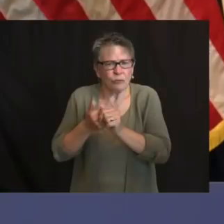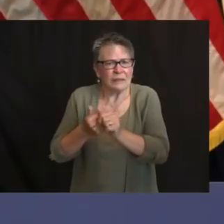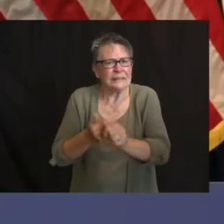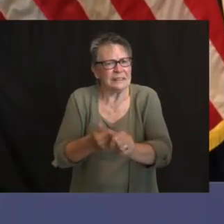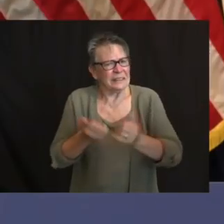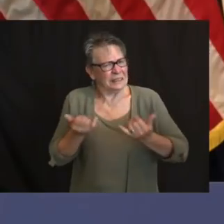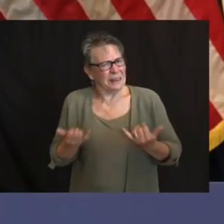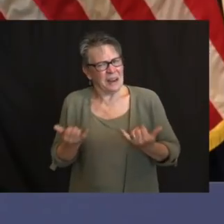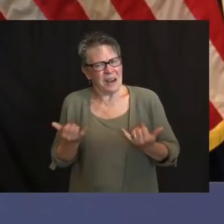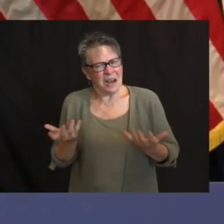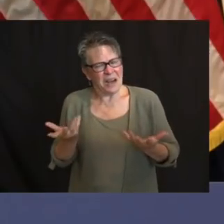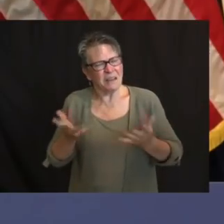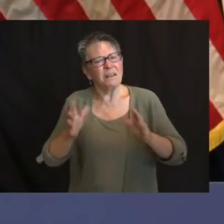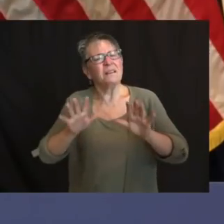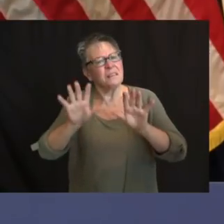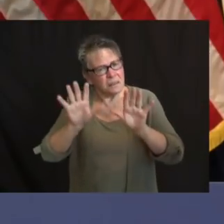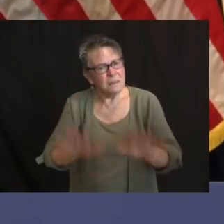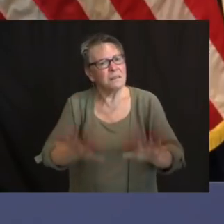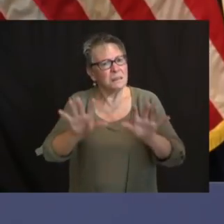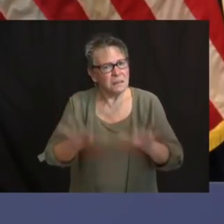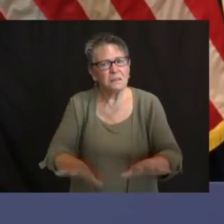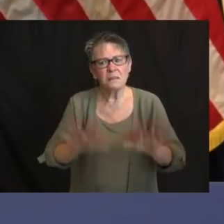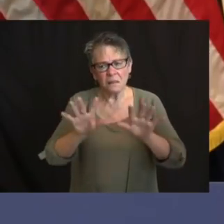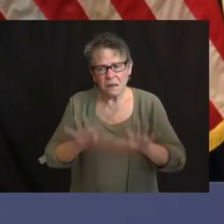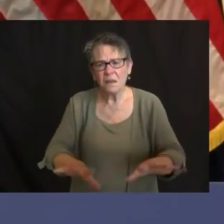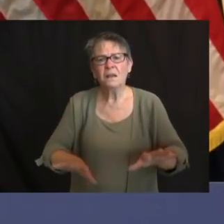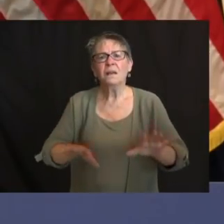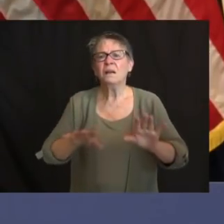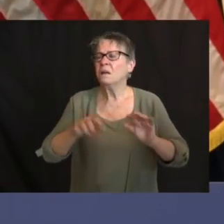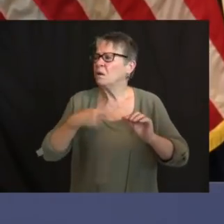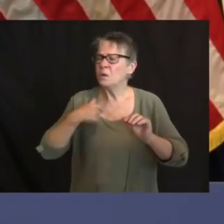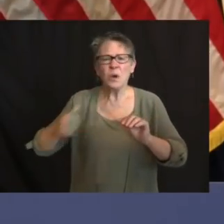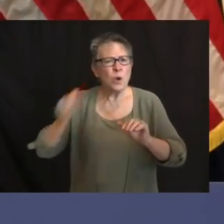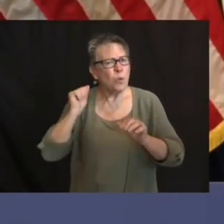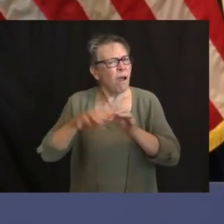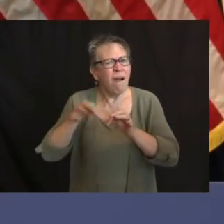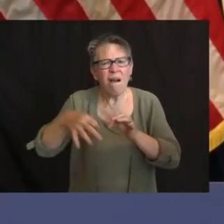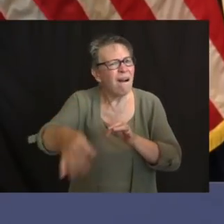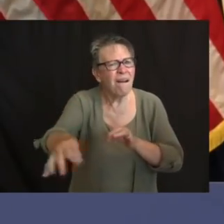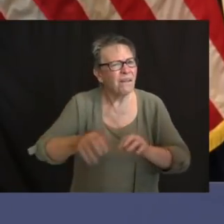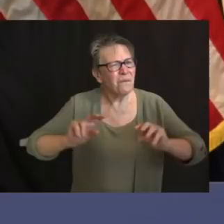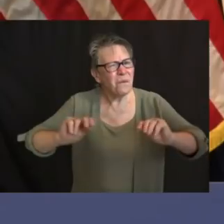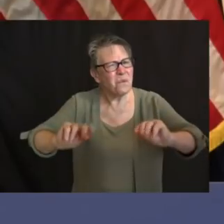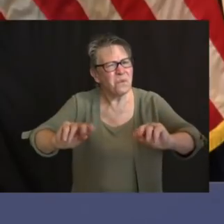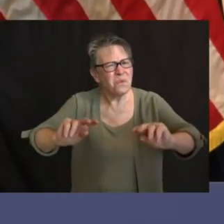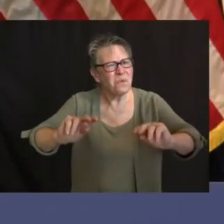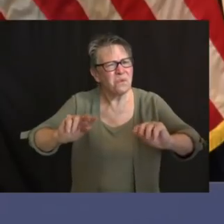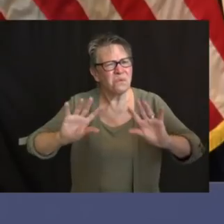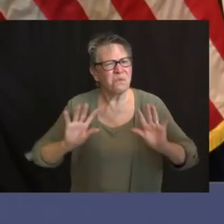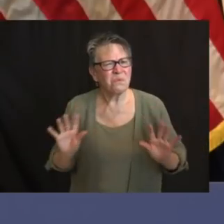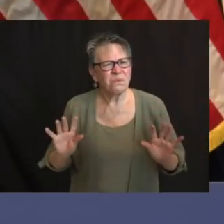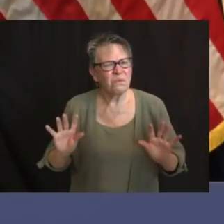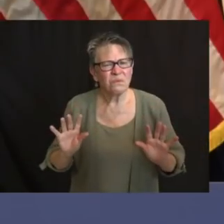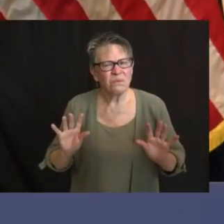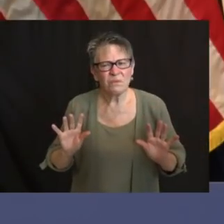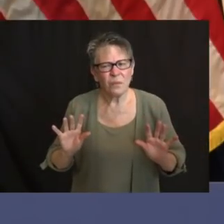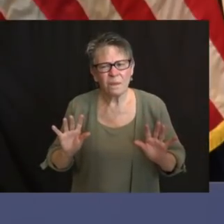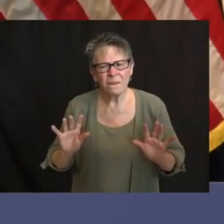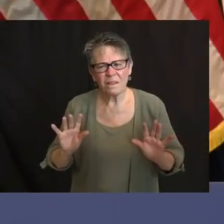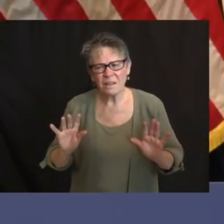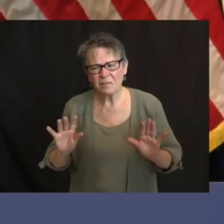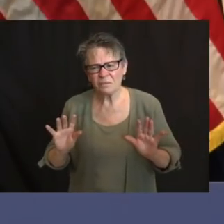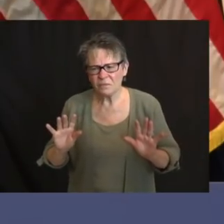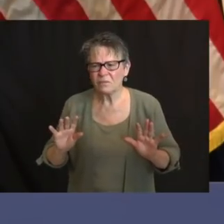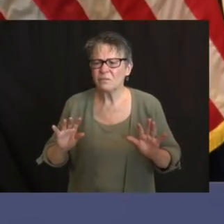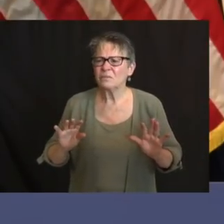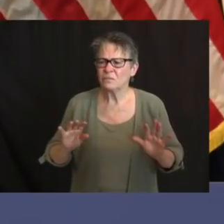bank, where at some point I will say, and by the way, we have the highest, I don't know how we'll define it, per capita contact tracers of any state